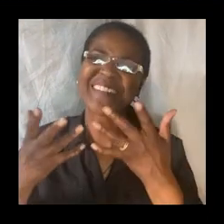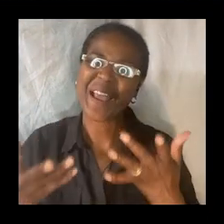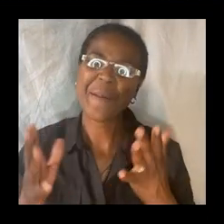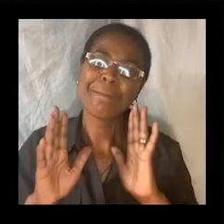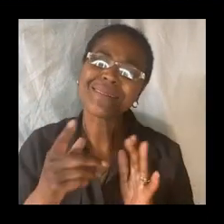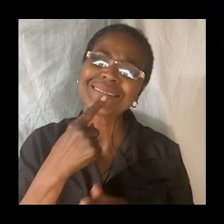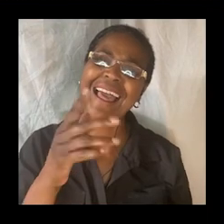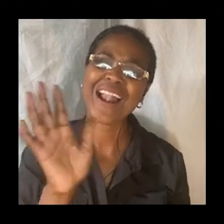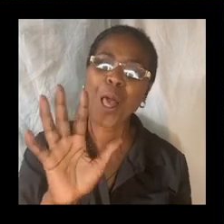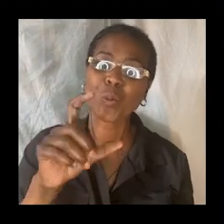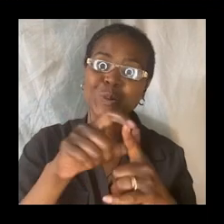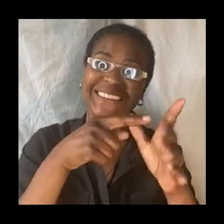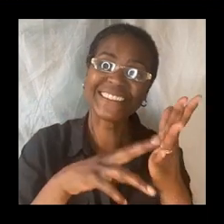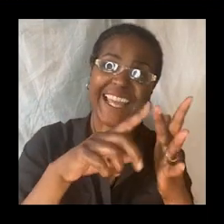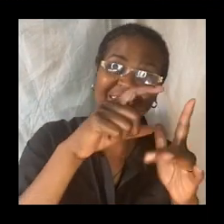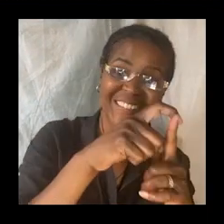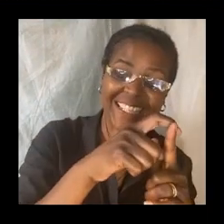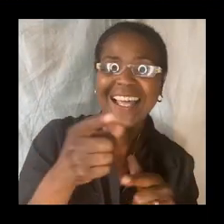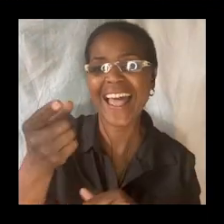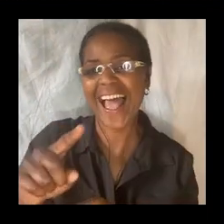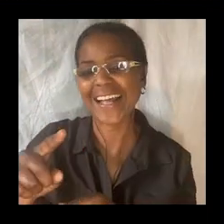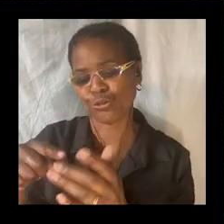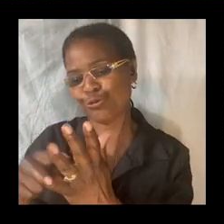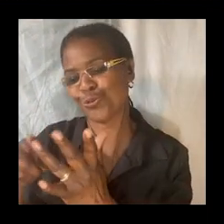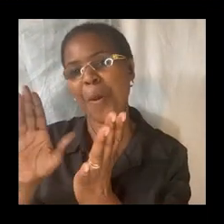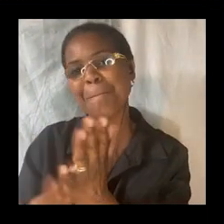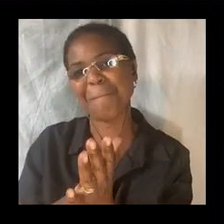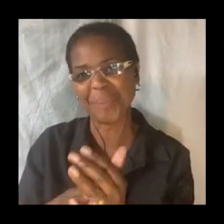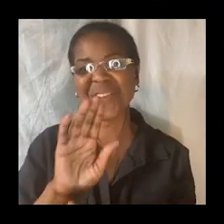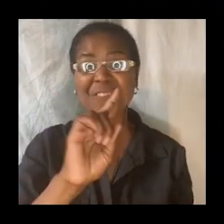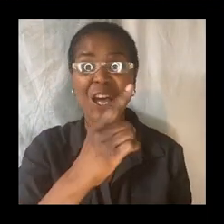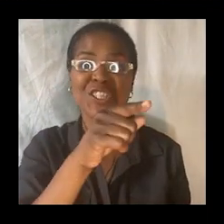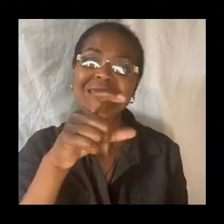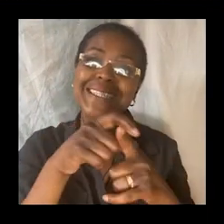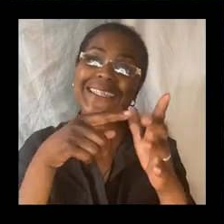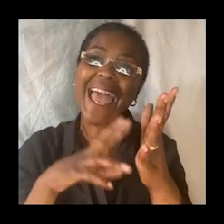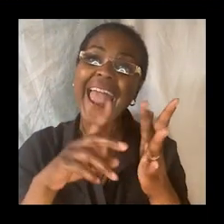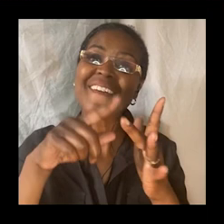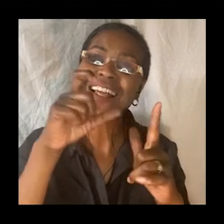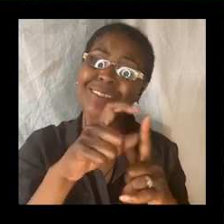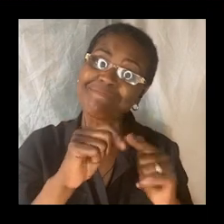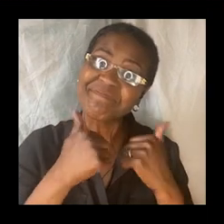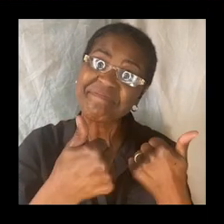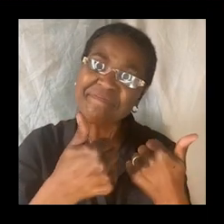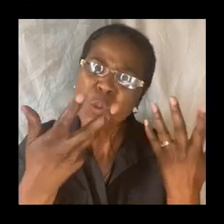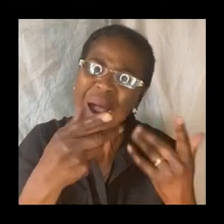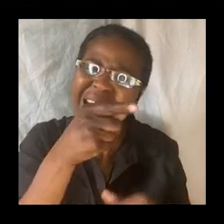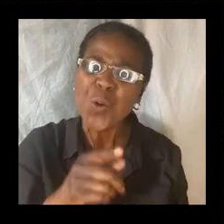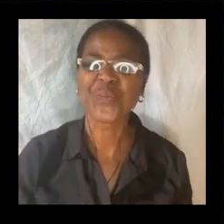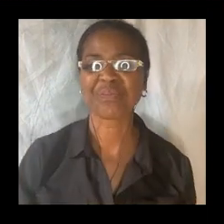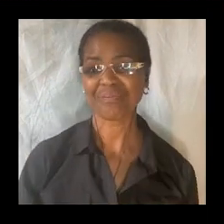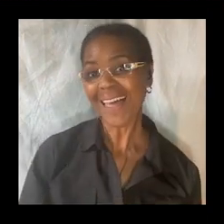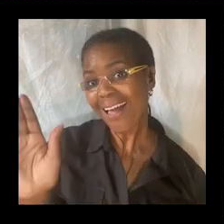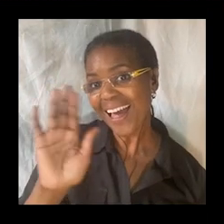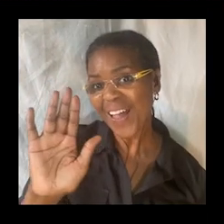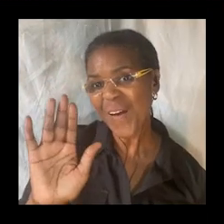I think it's now time to say hello to David Almond and to Tom de Freston. David, hello, how are you and where are you?